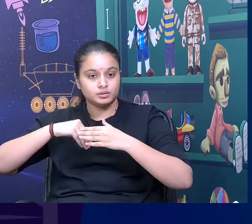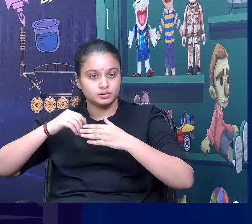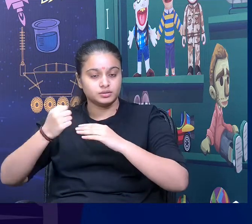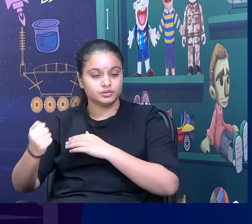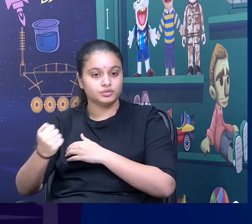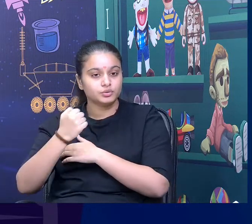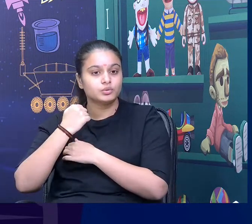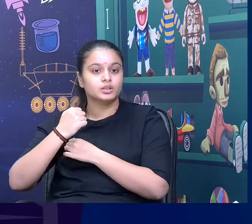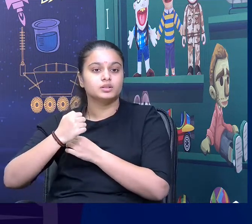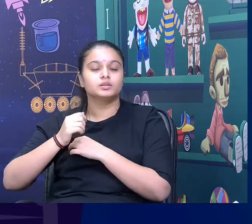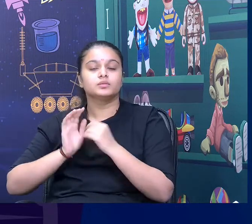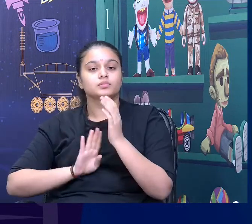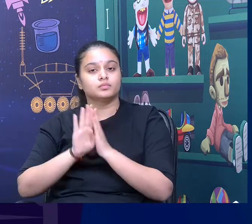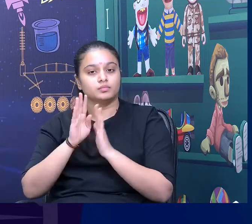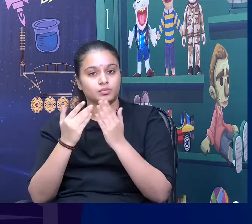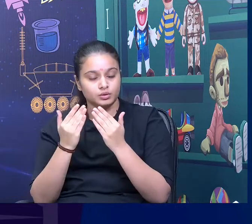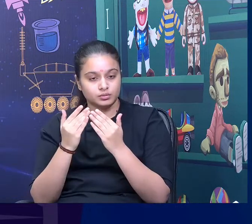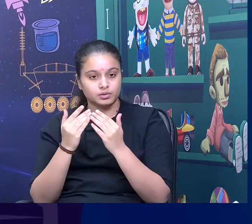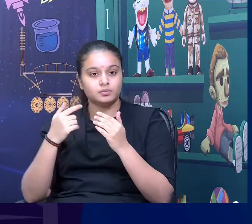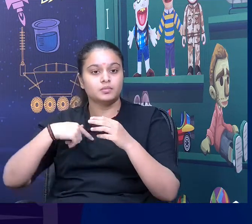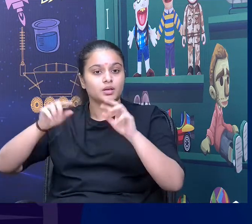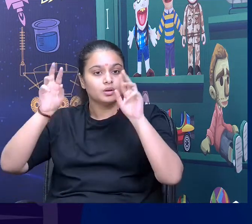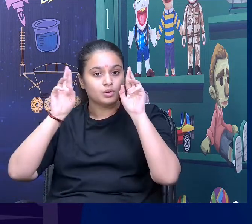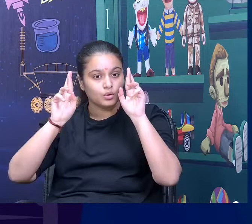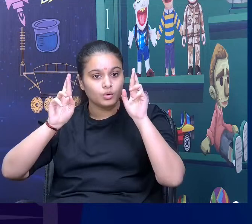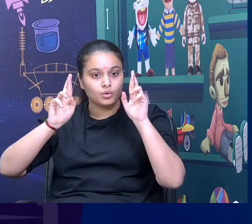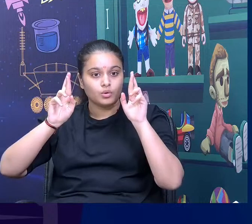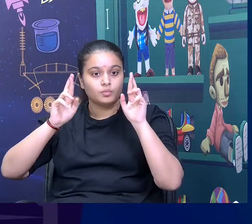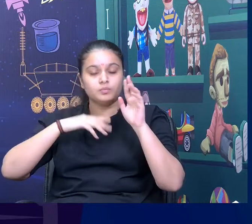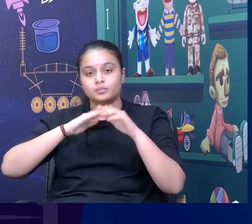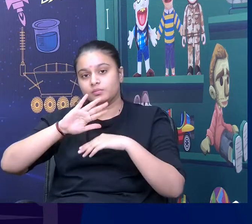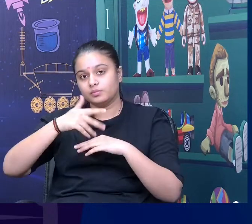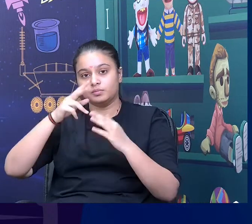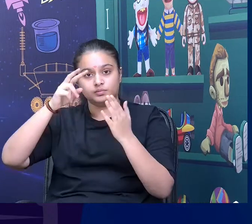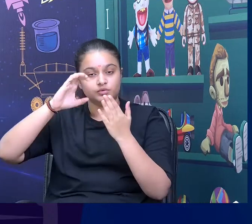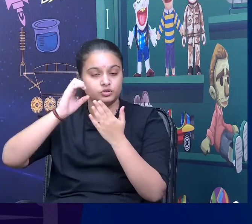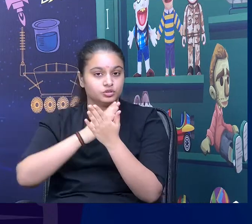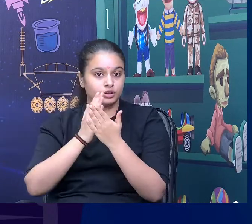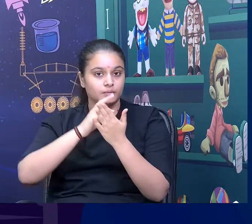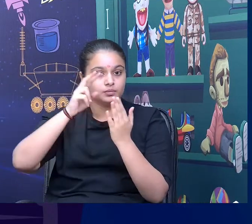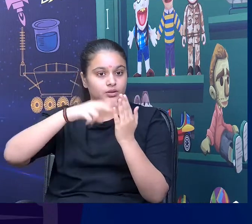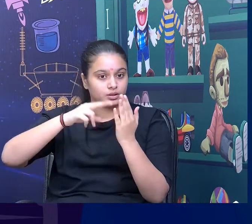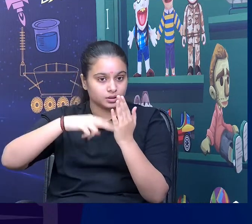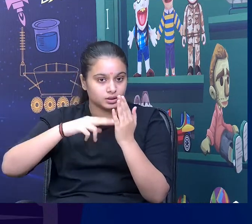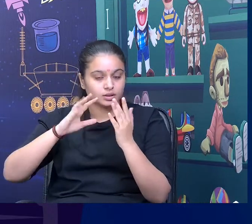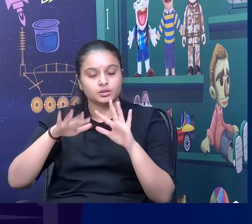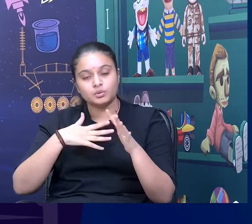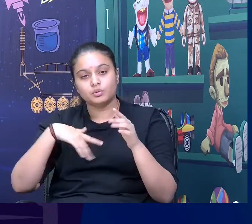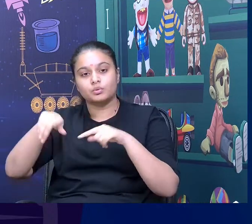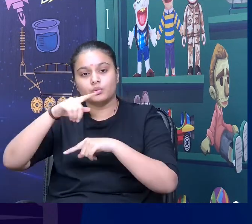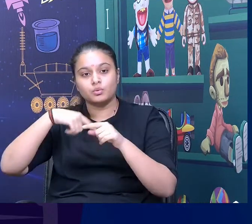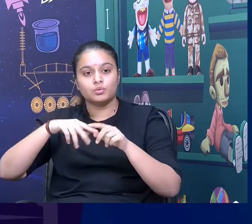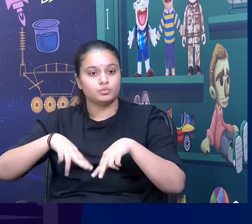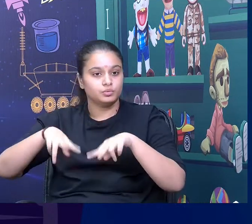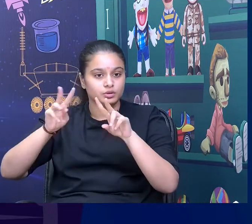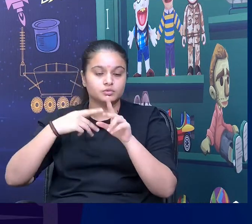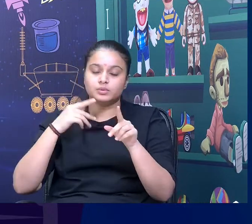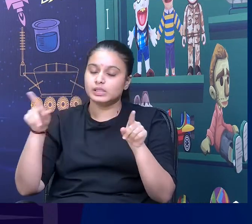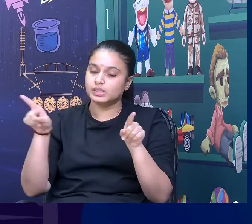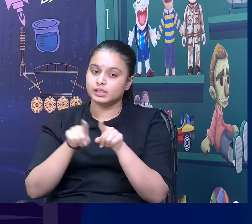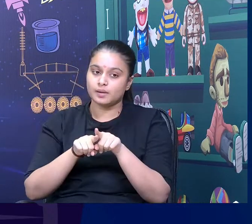to face our challenges. And I hope that after reading this chapter all of you get inspired to do the